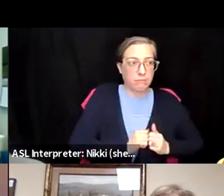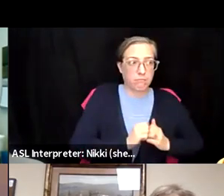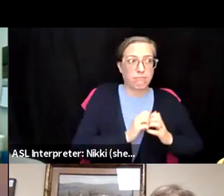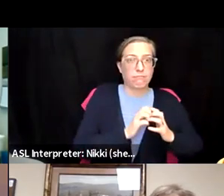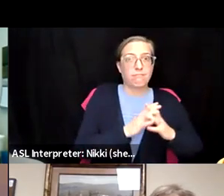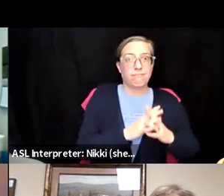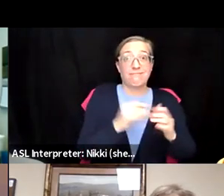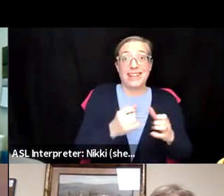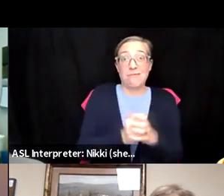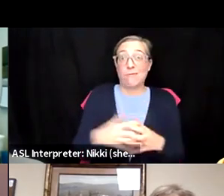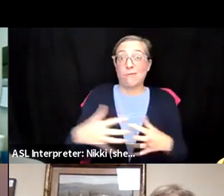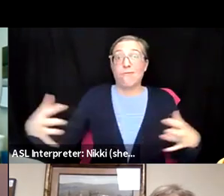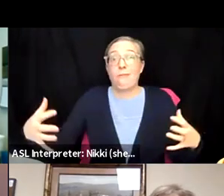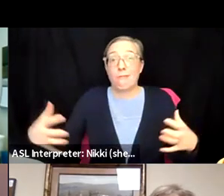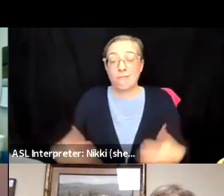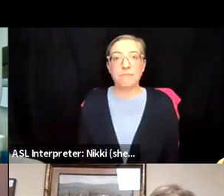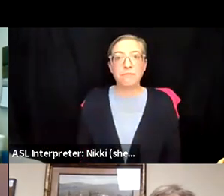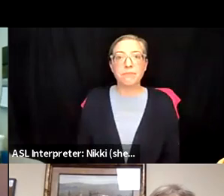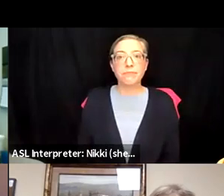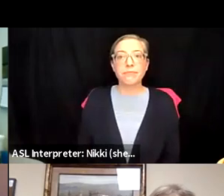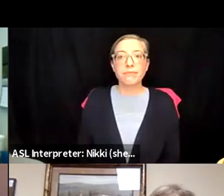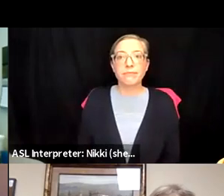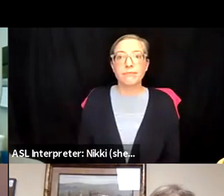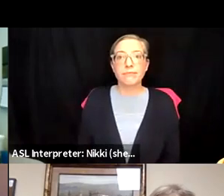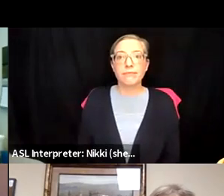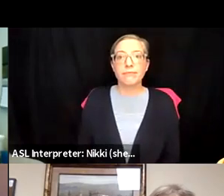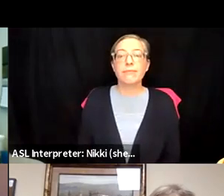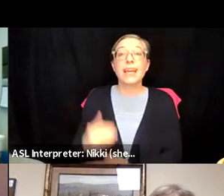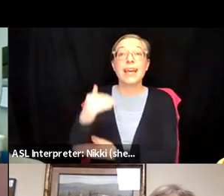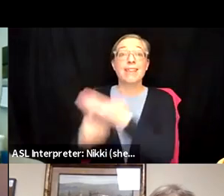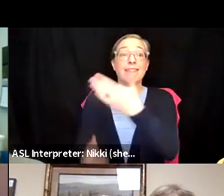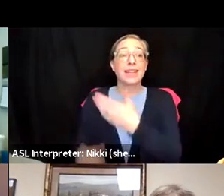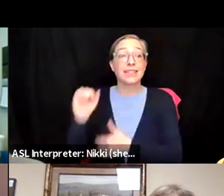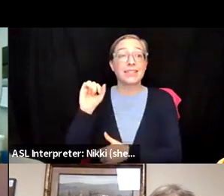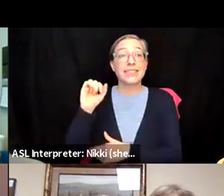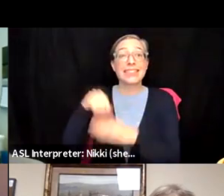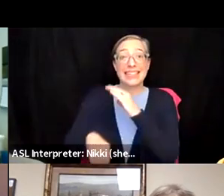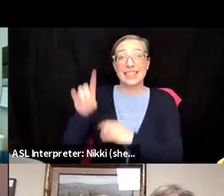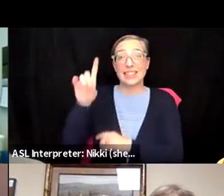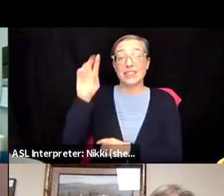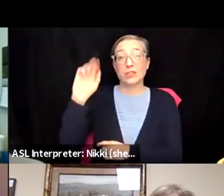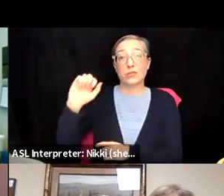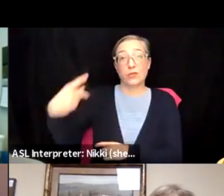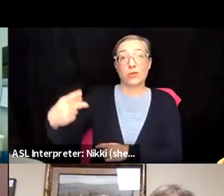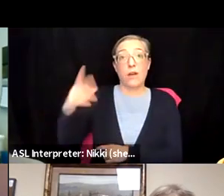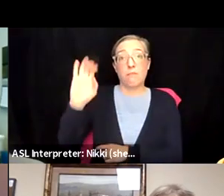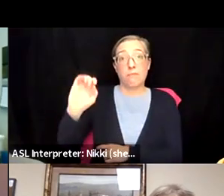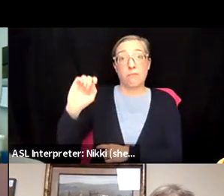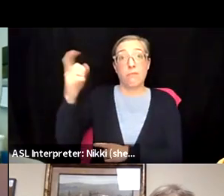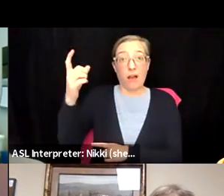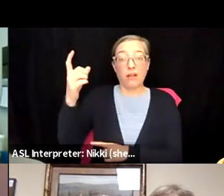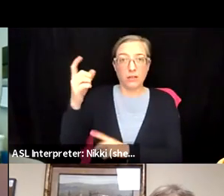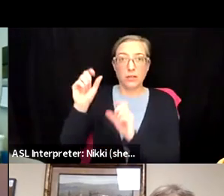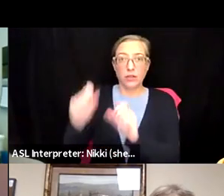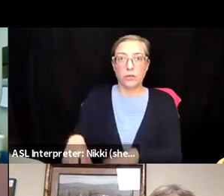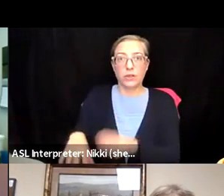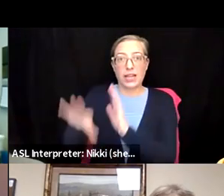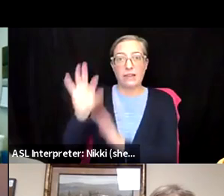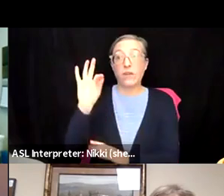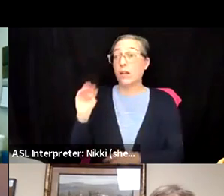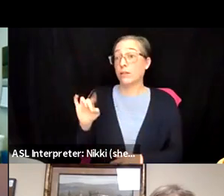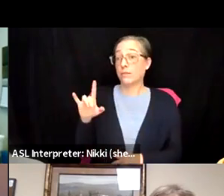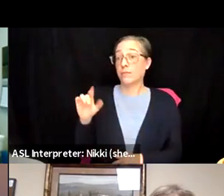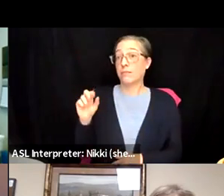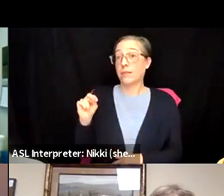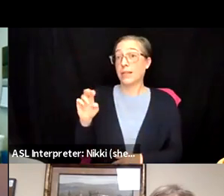a list of keystrokes for Zoom available in the Dropbox, which Melanie has either put